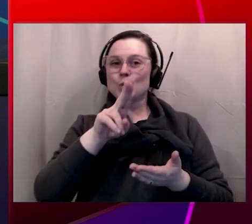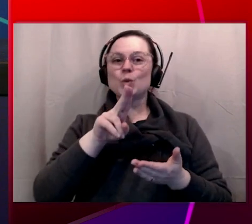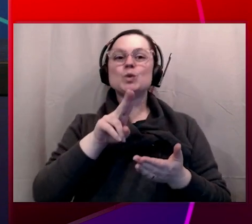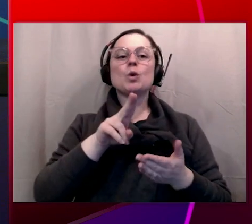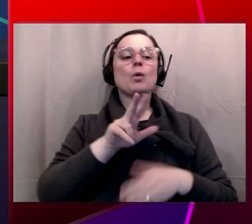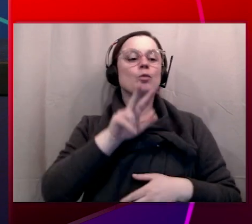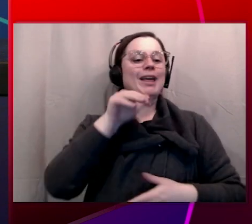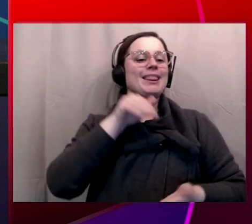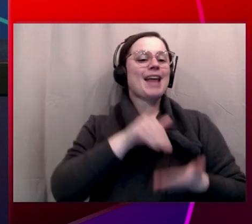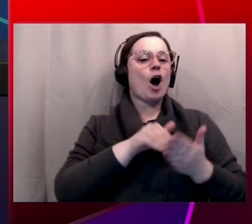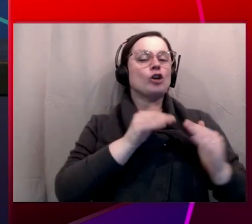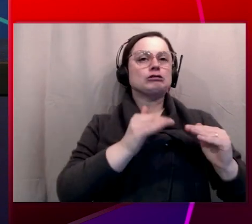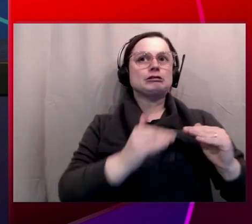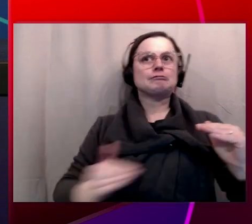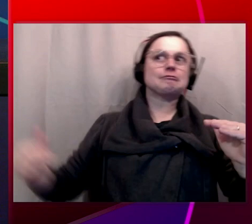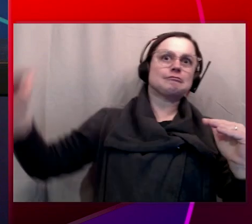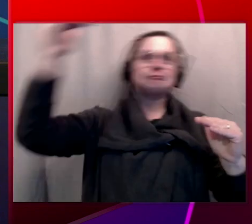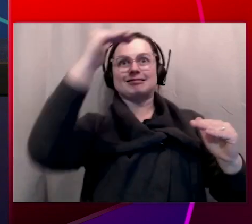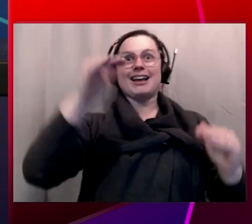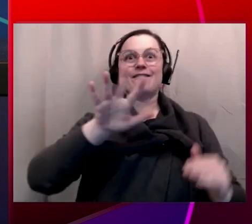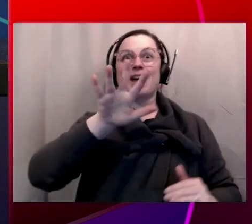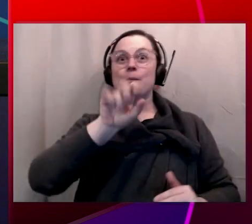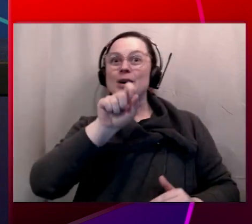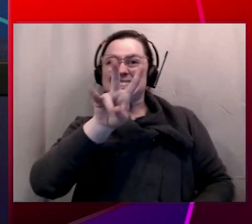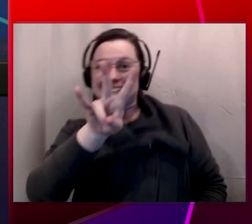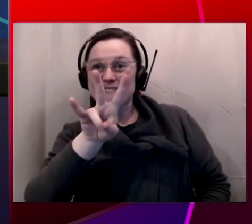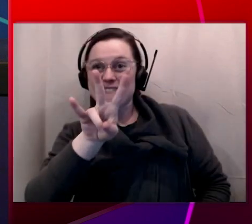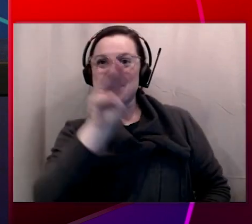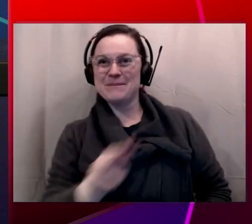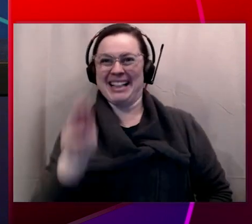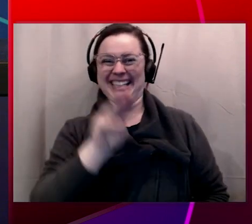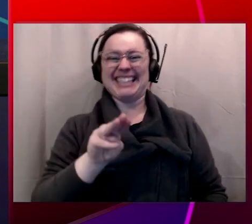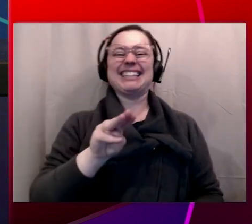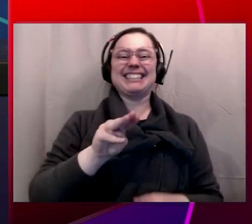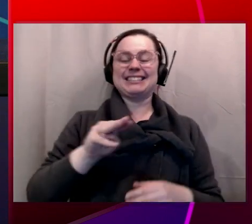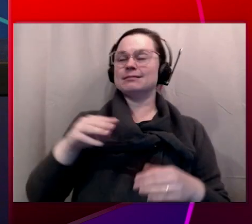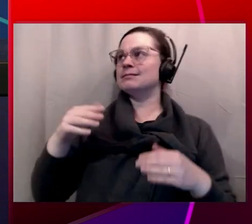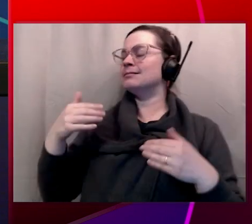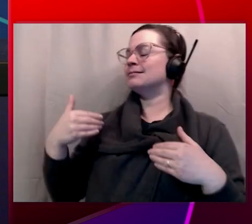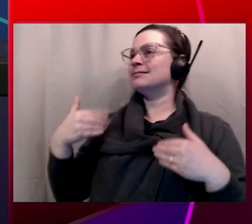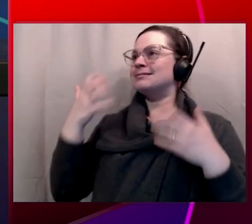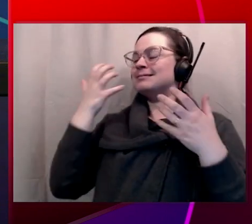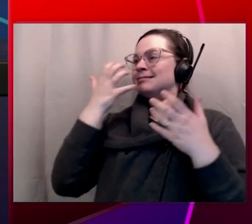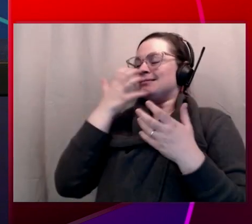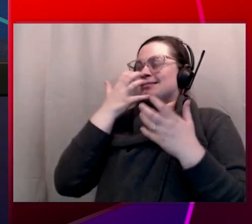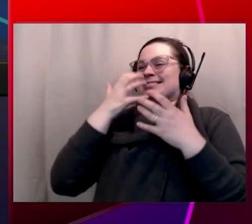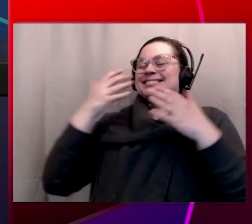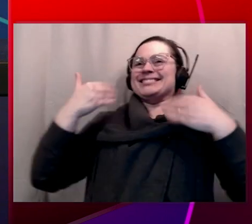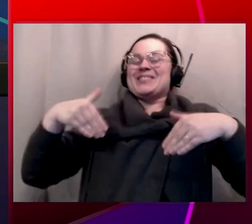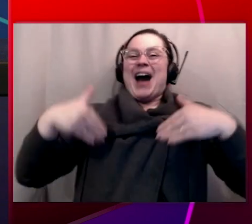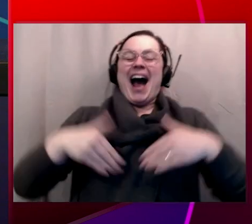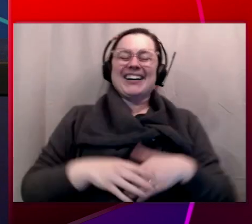3,000 to 5.7 million. Yeah, right.